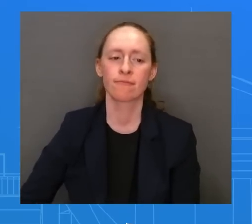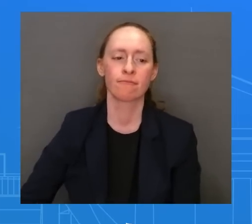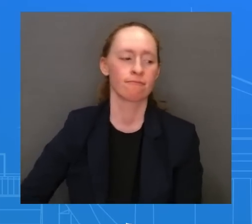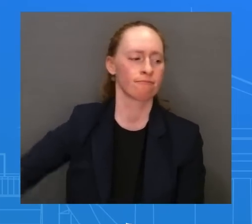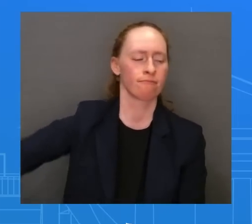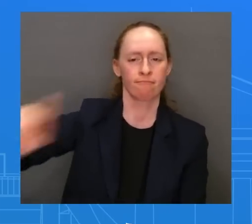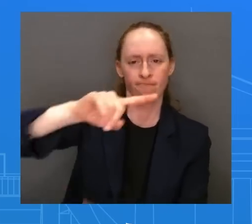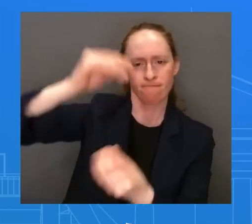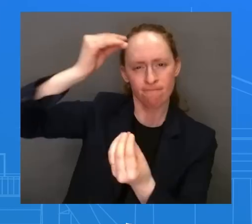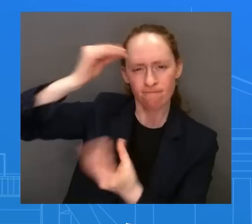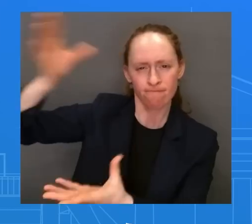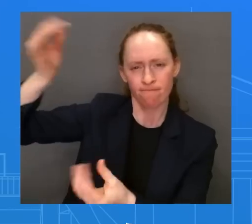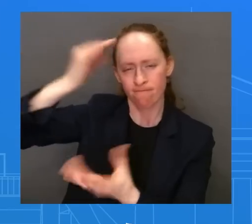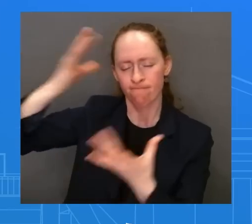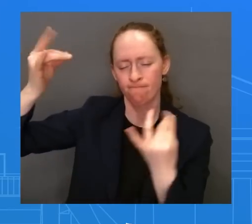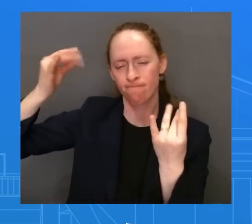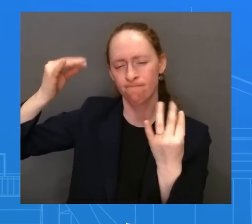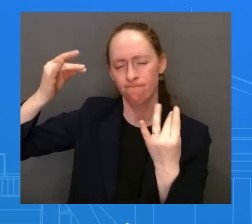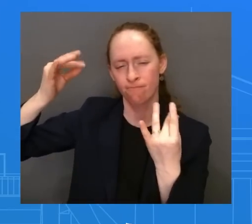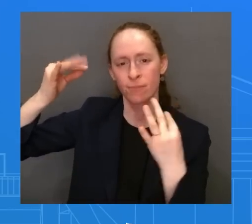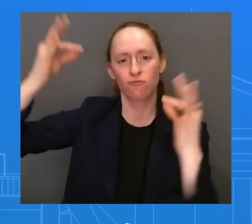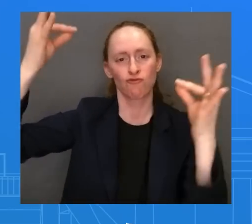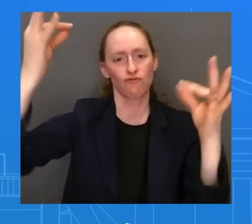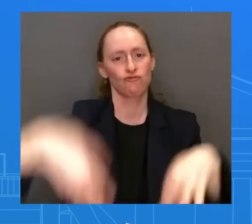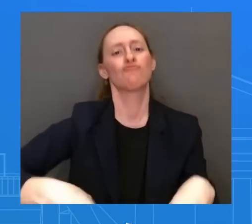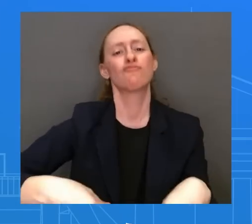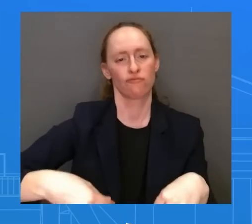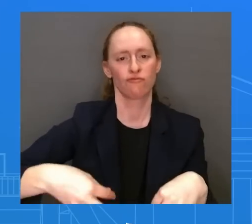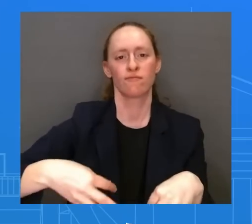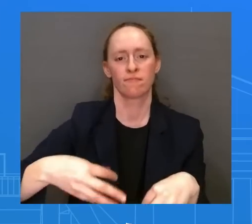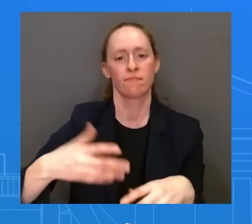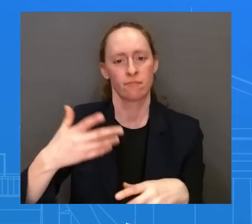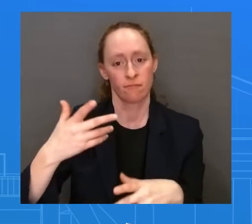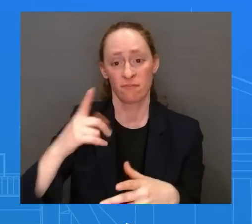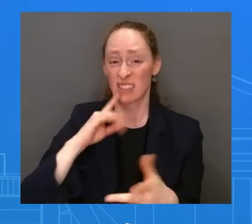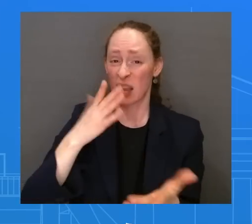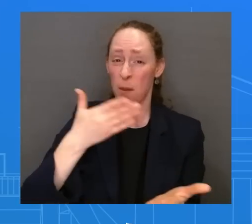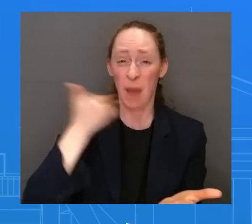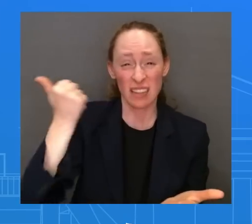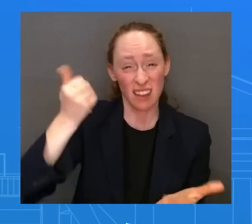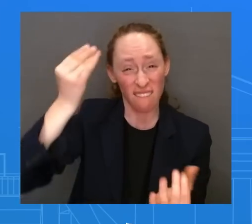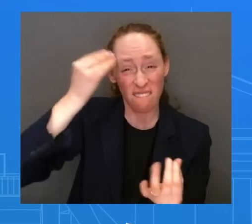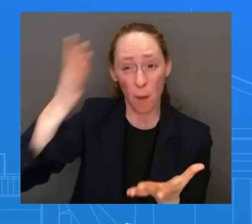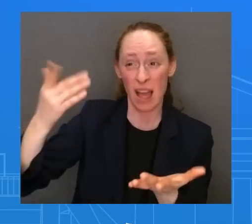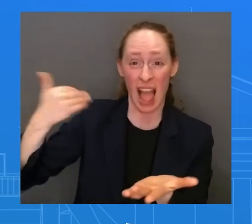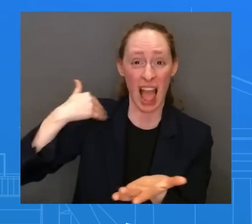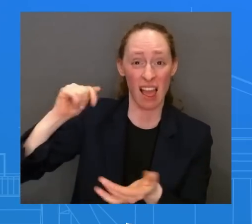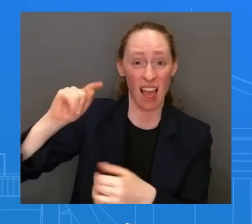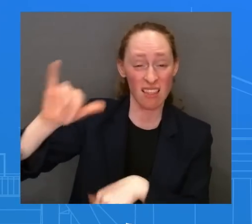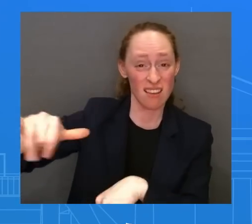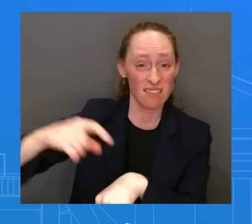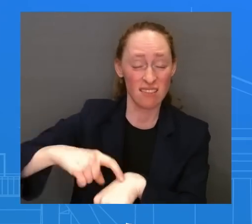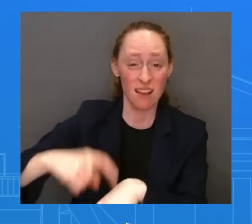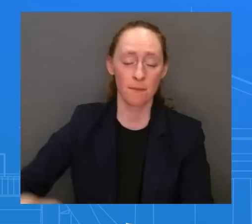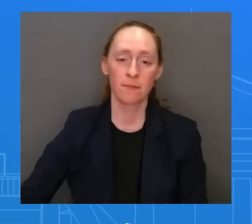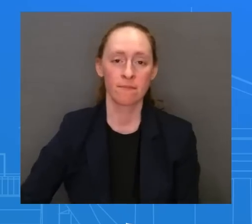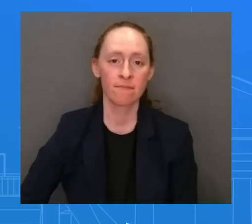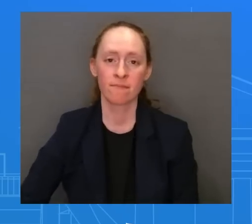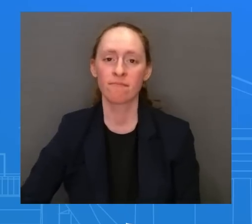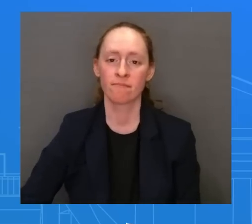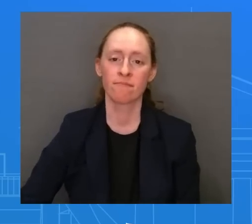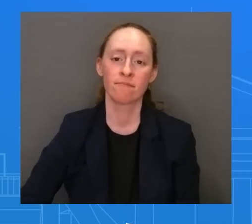as he could as he made these decisions going forward and some of those assessments turned out to be wrong